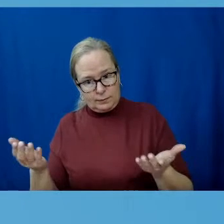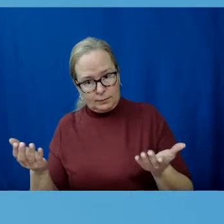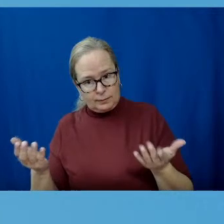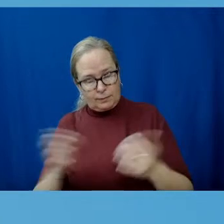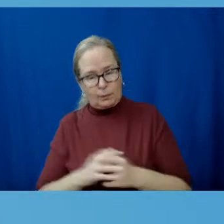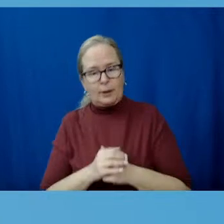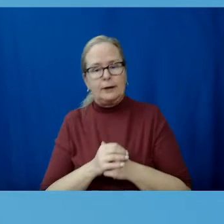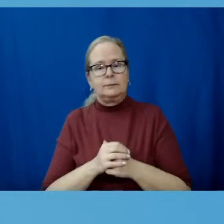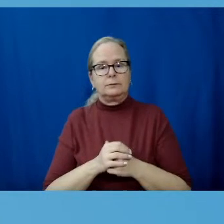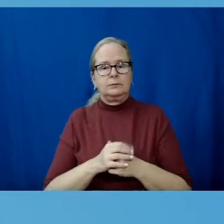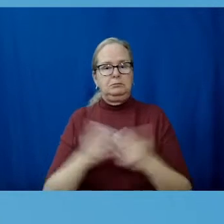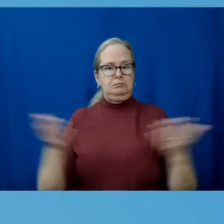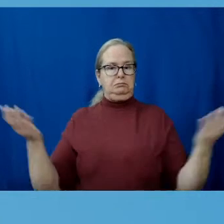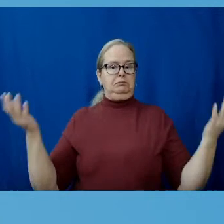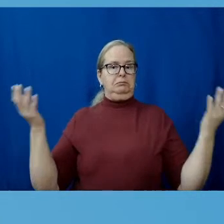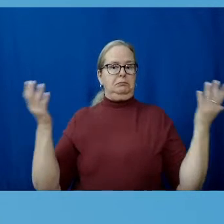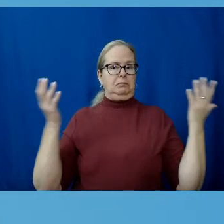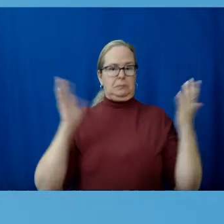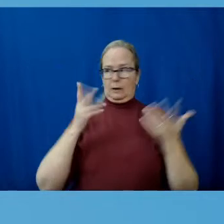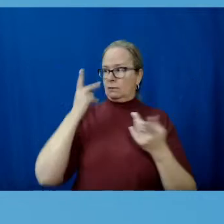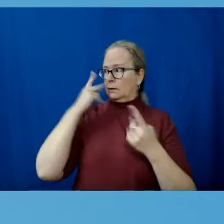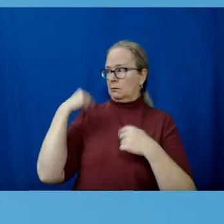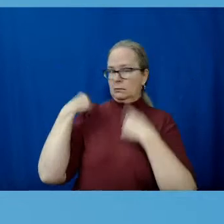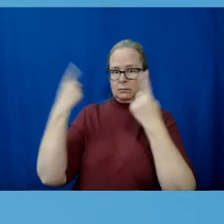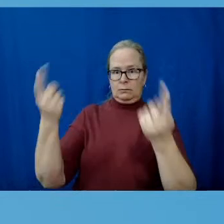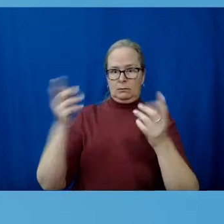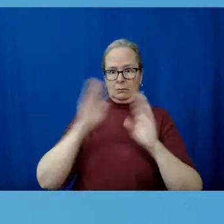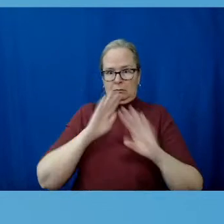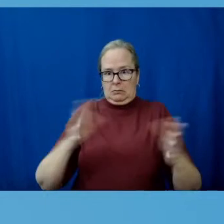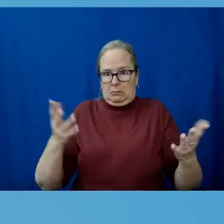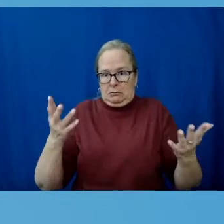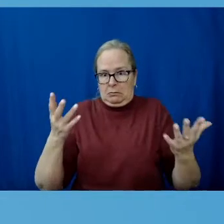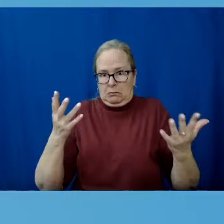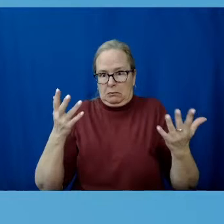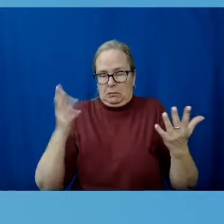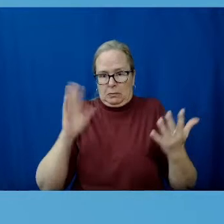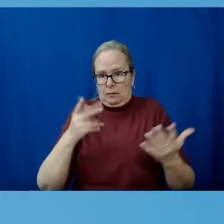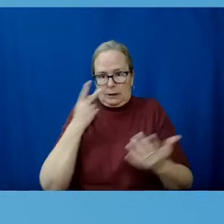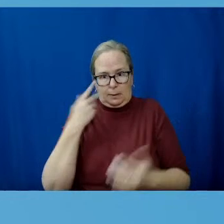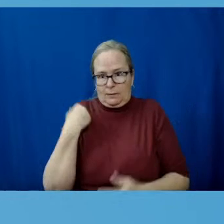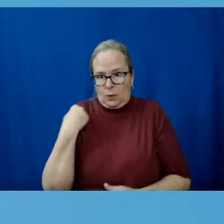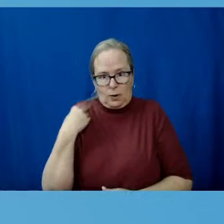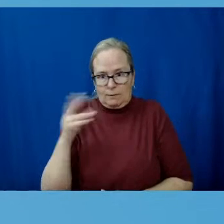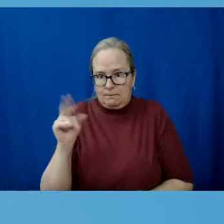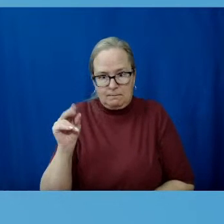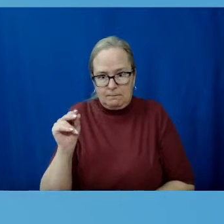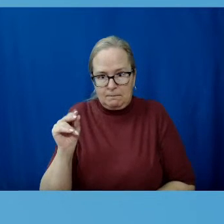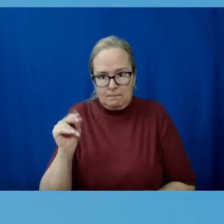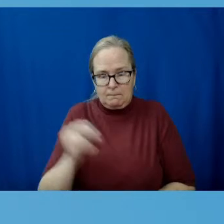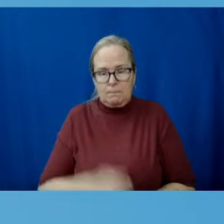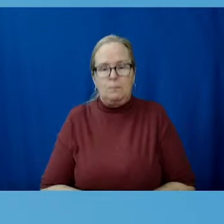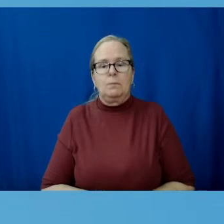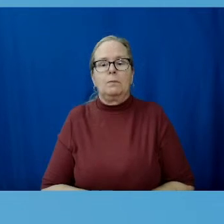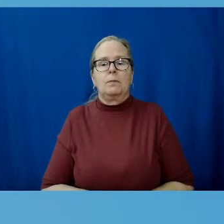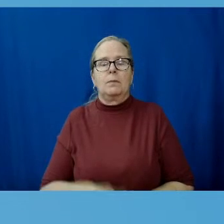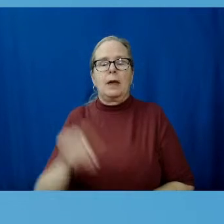you were talking about Alison Redford losing support of the party, the thing is she had a leadership review